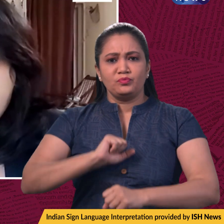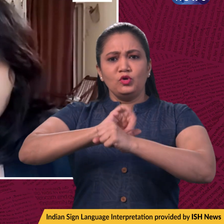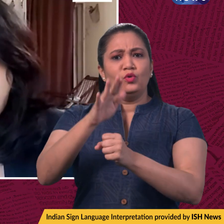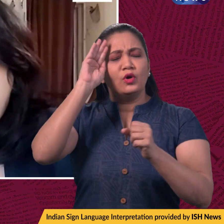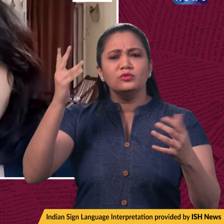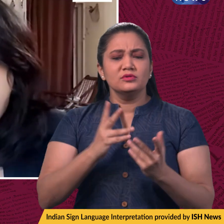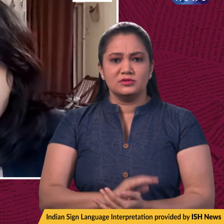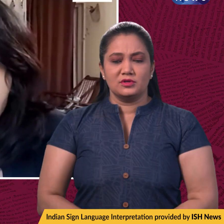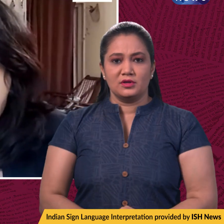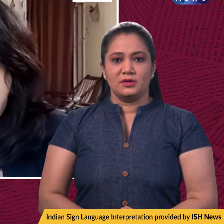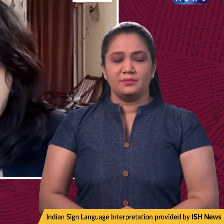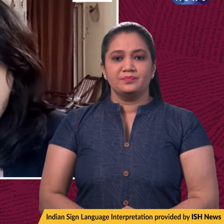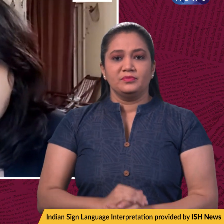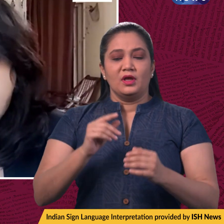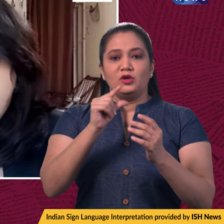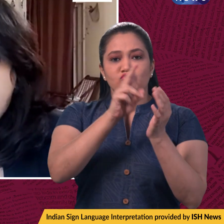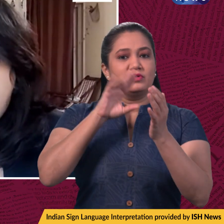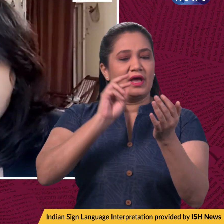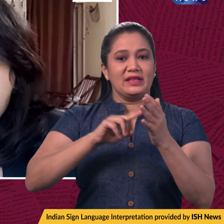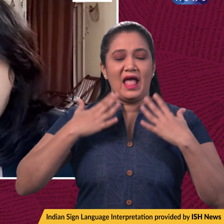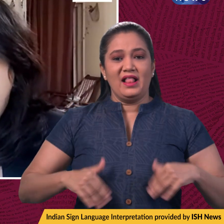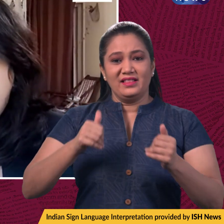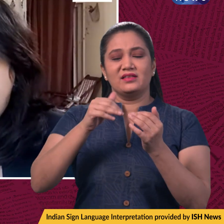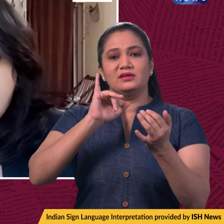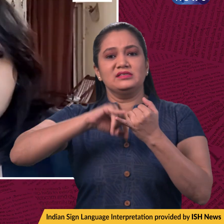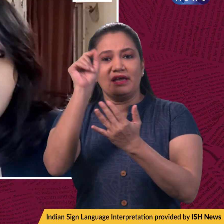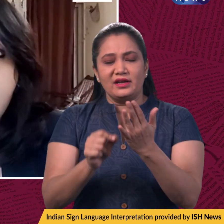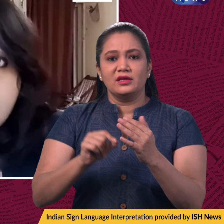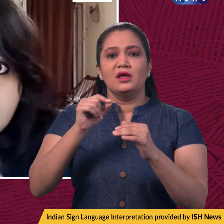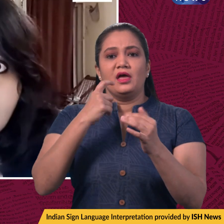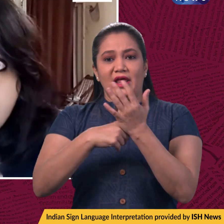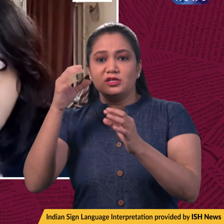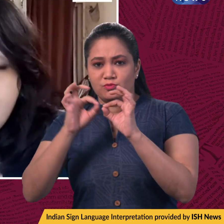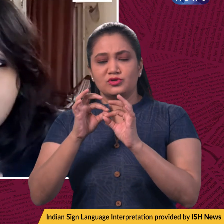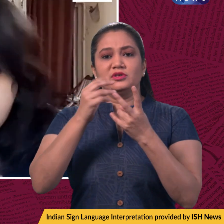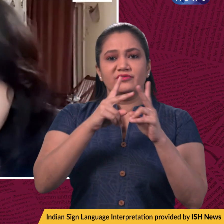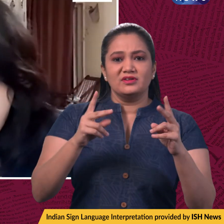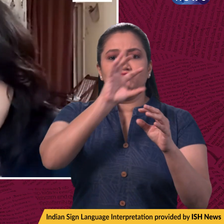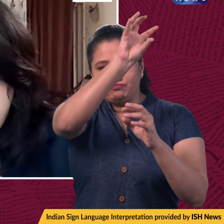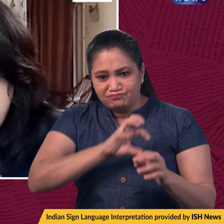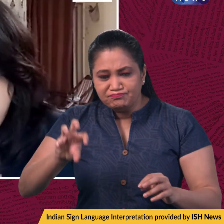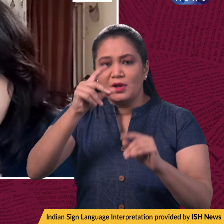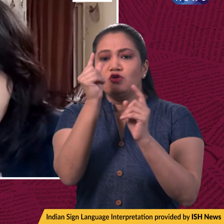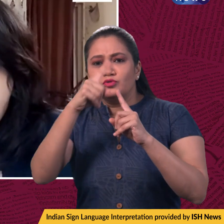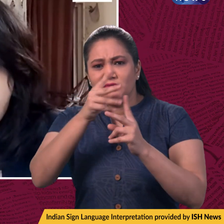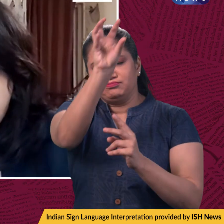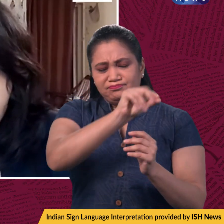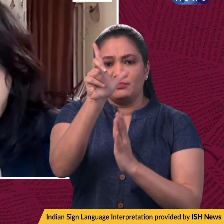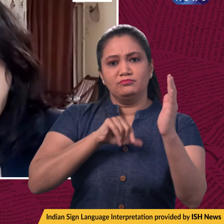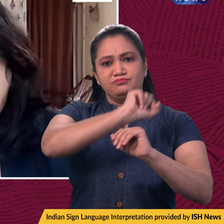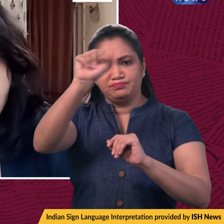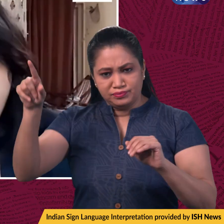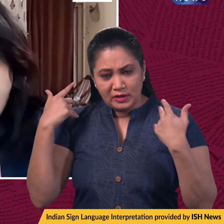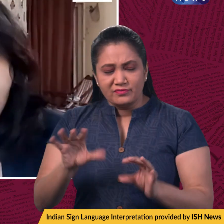to COVID news now. Union Health Secretary Rajesh Bhushan has written to all states and union territories asking them to